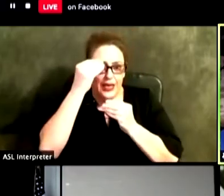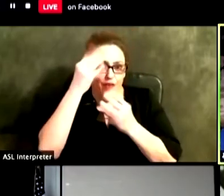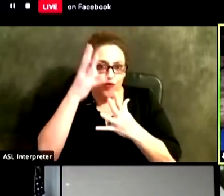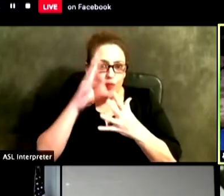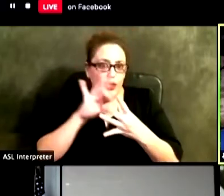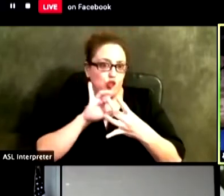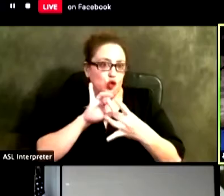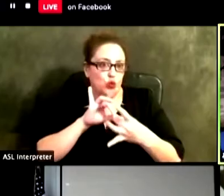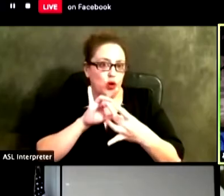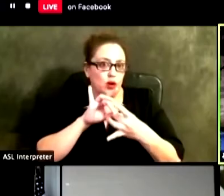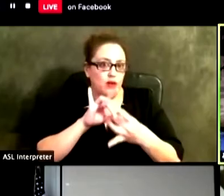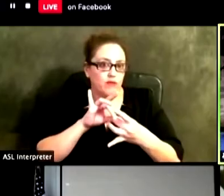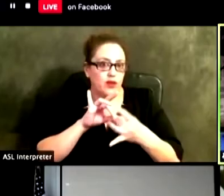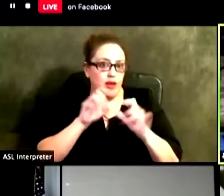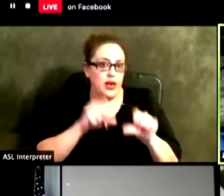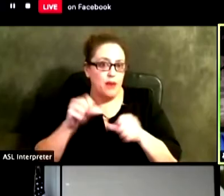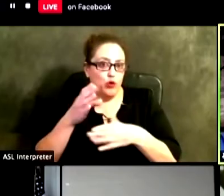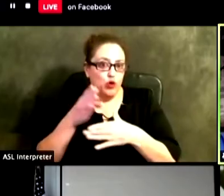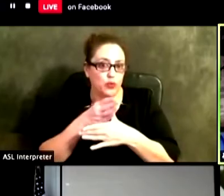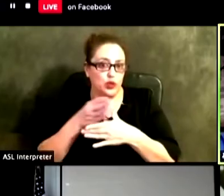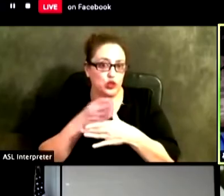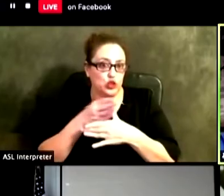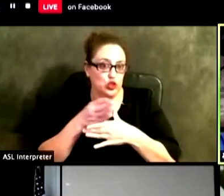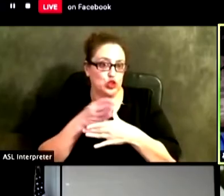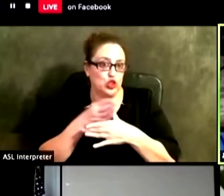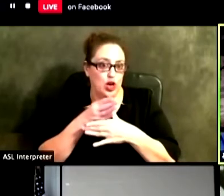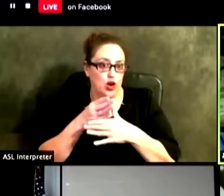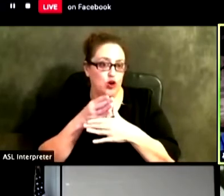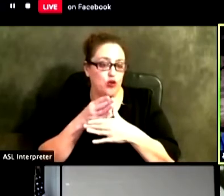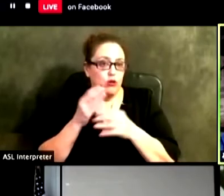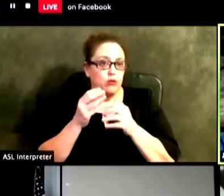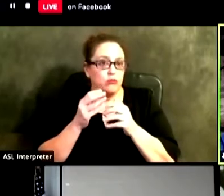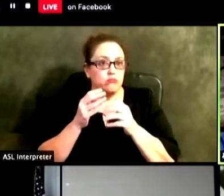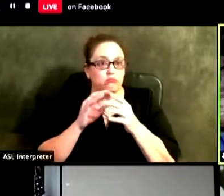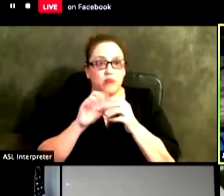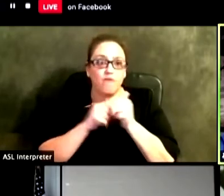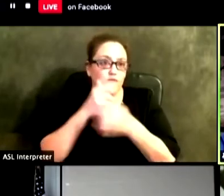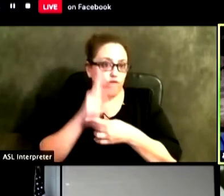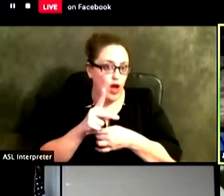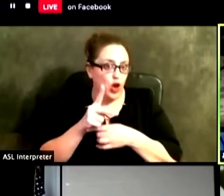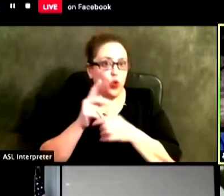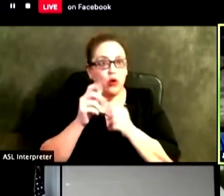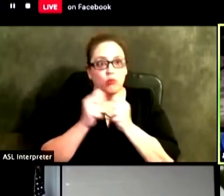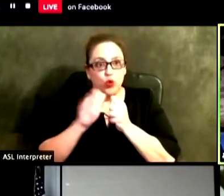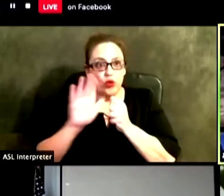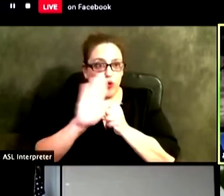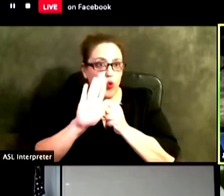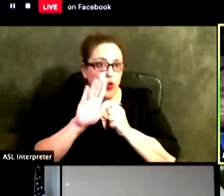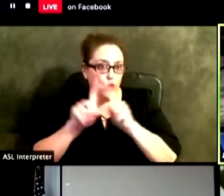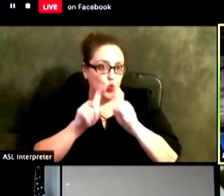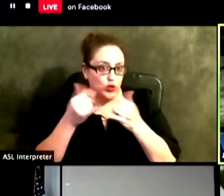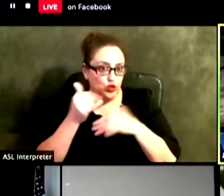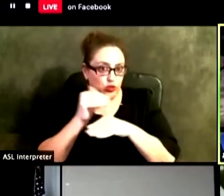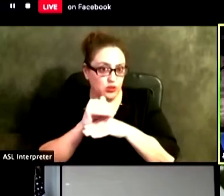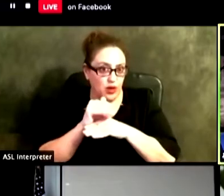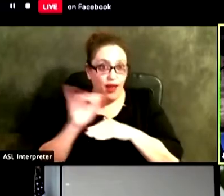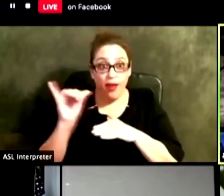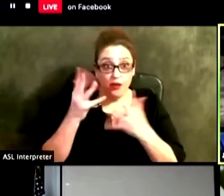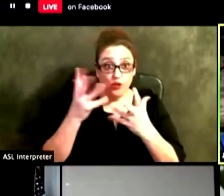and able to be shared in follow-up to what was raised in questions tonight. I also want to clarify something that